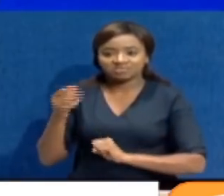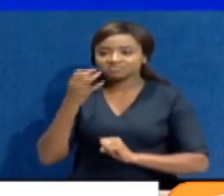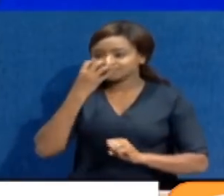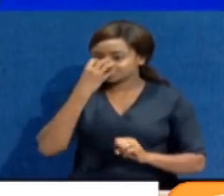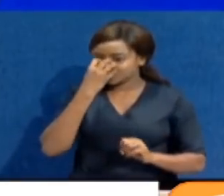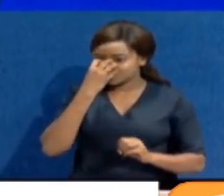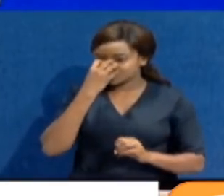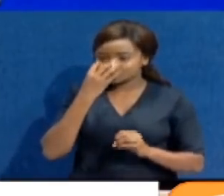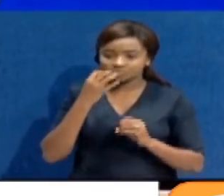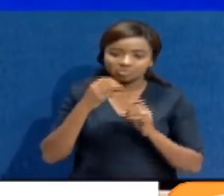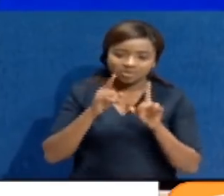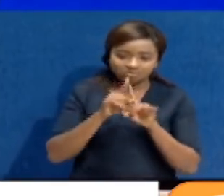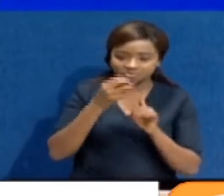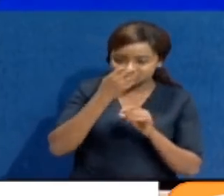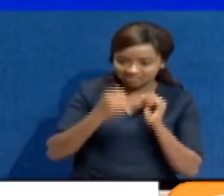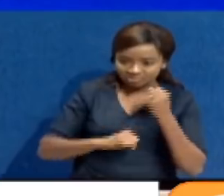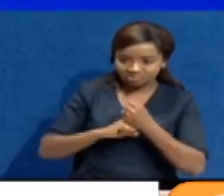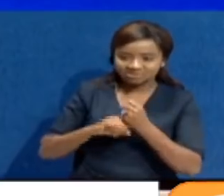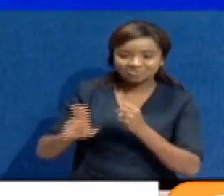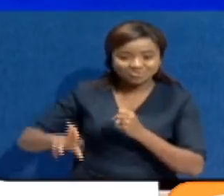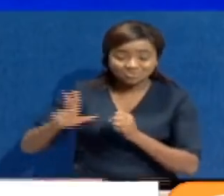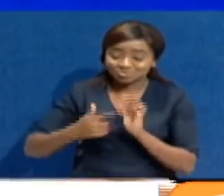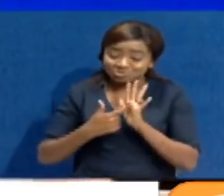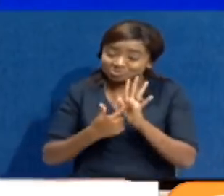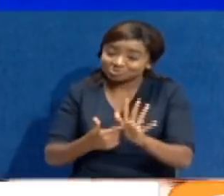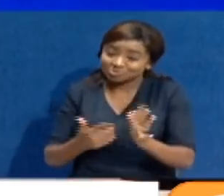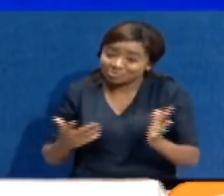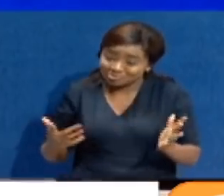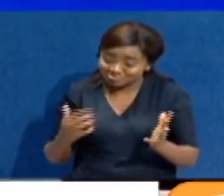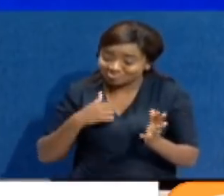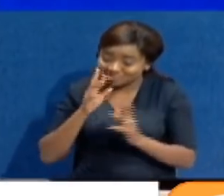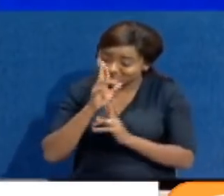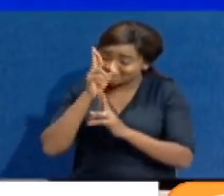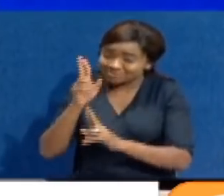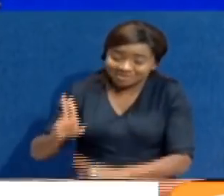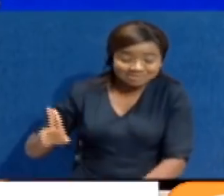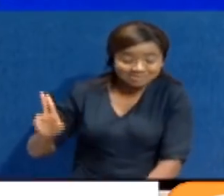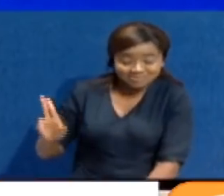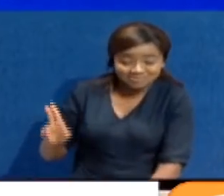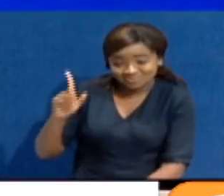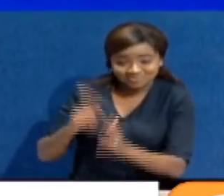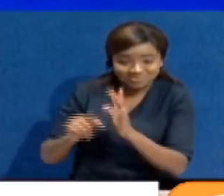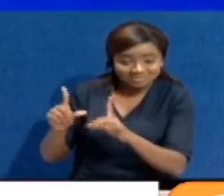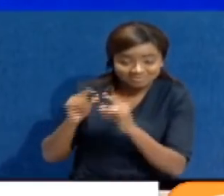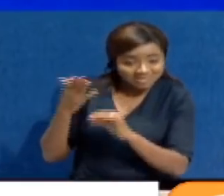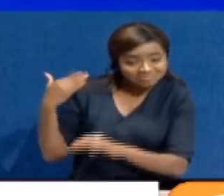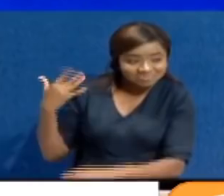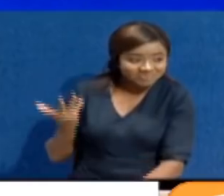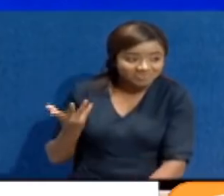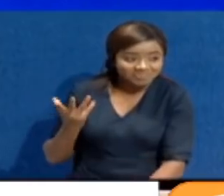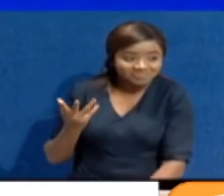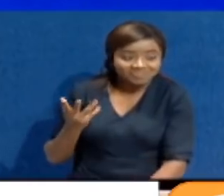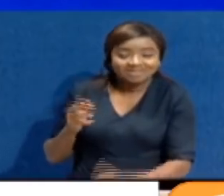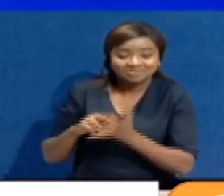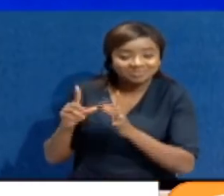also showing respect to the direction which President told us, those of us who come from that region. So for me, but on the other